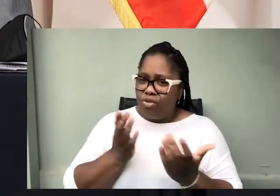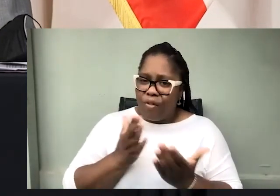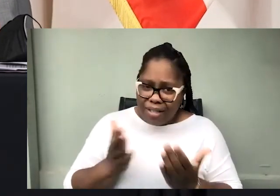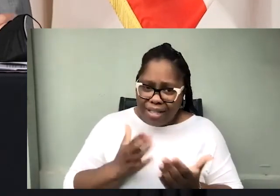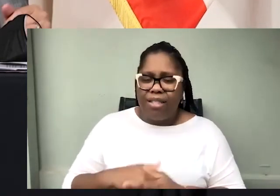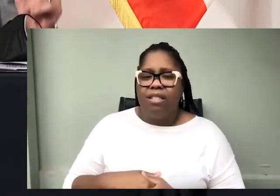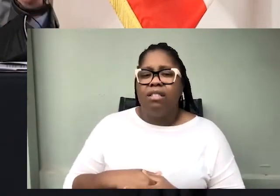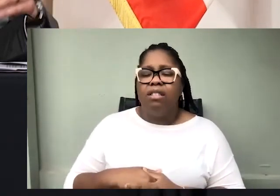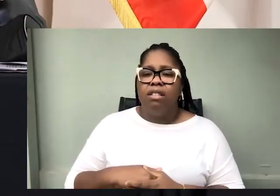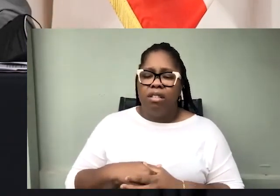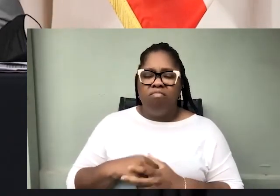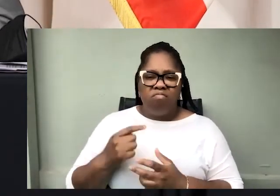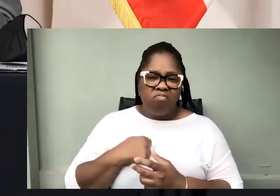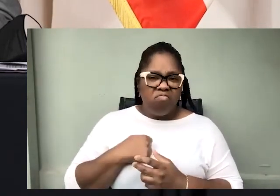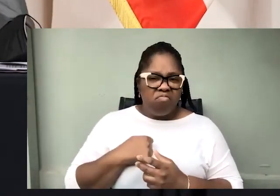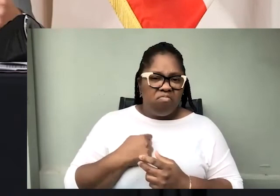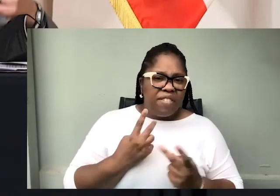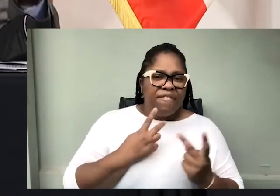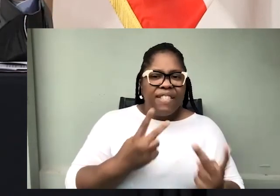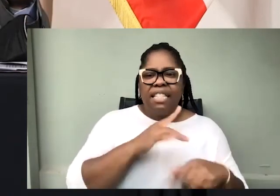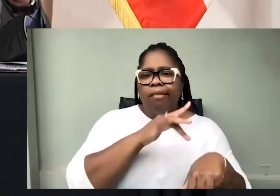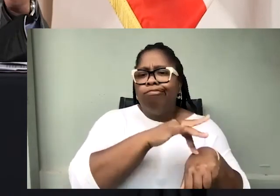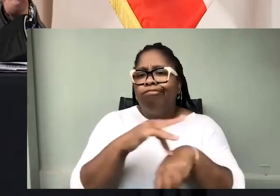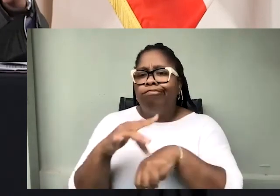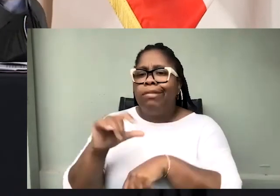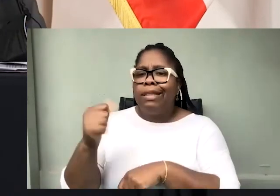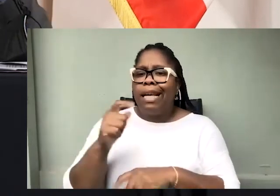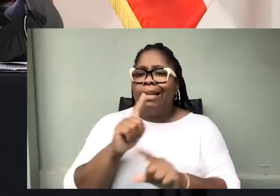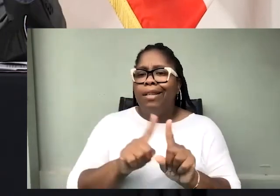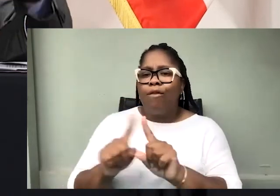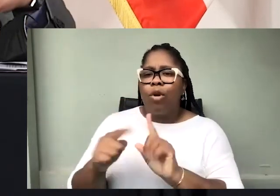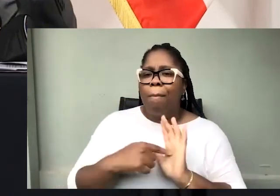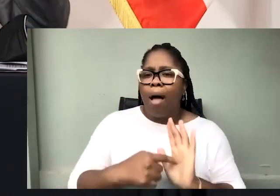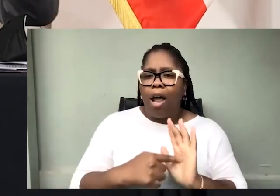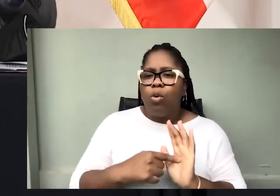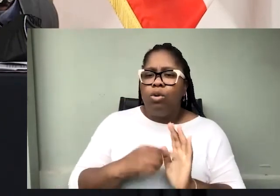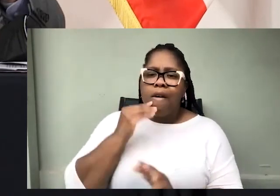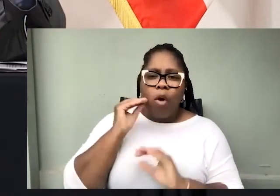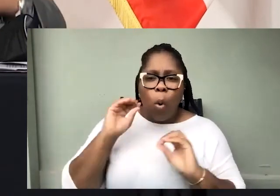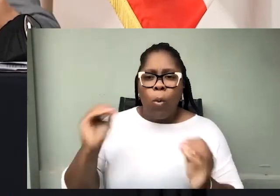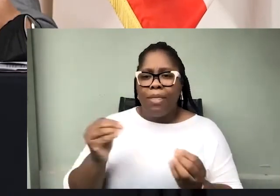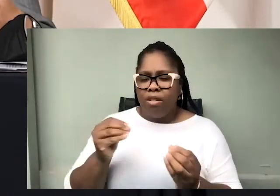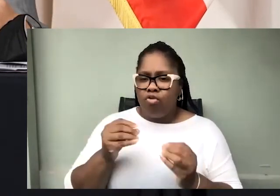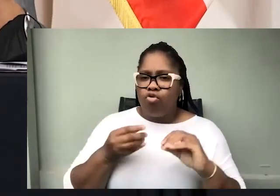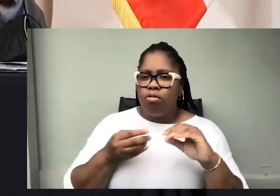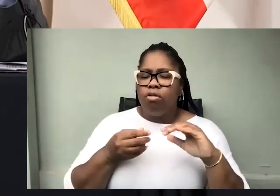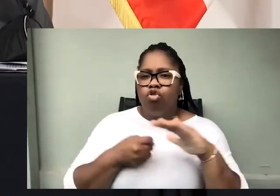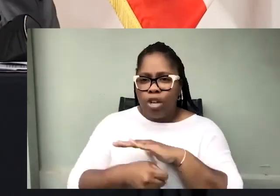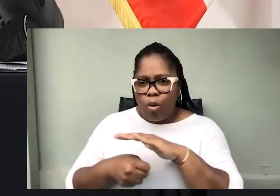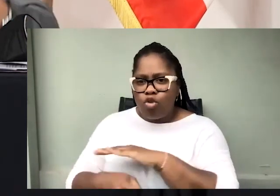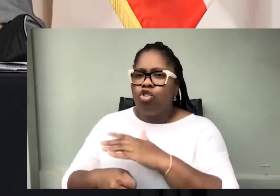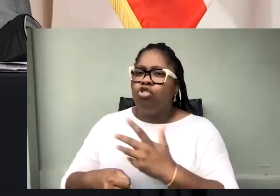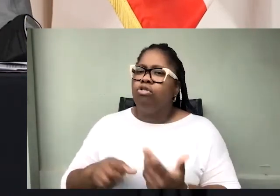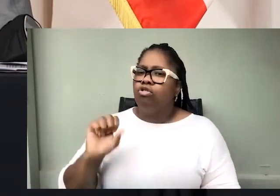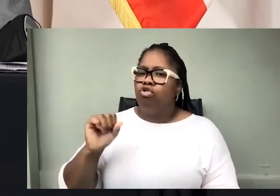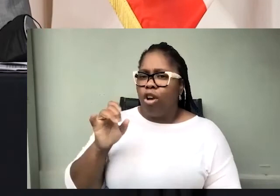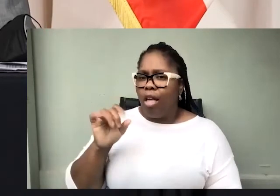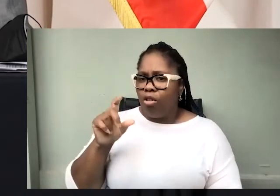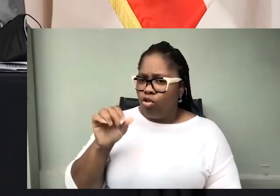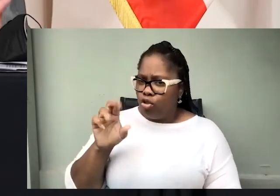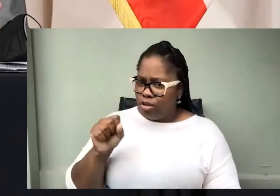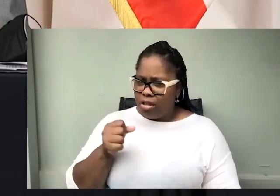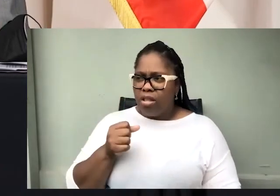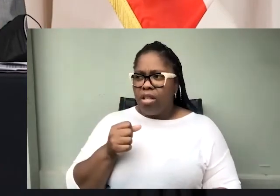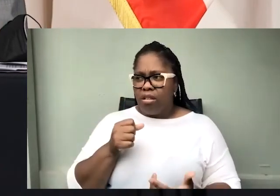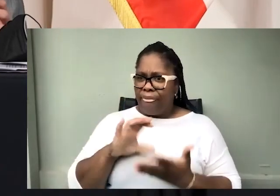been visiting, I think, about 10 different models of homeless shelters and services in the community during this recess.